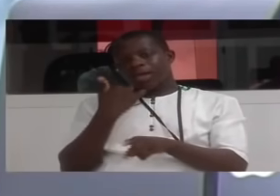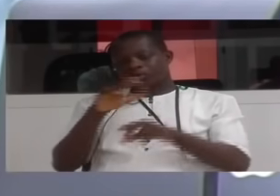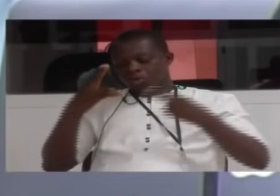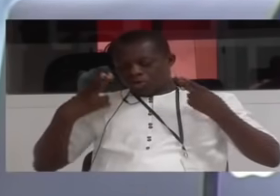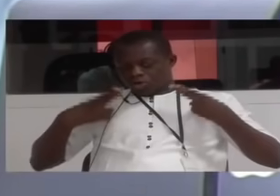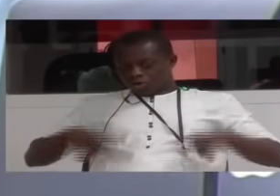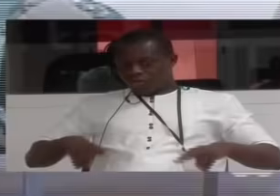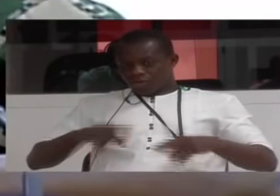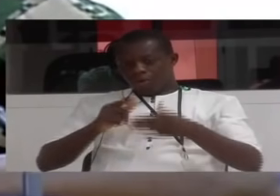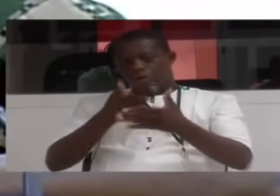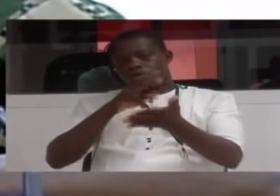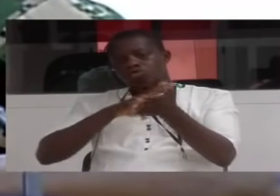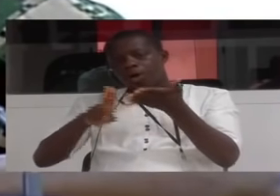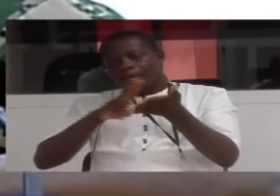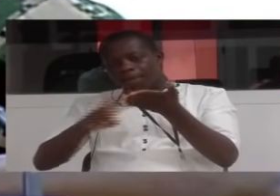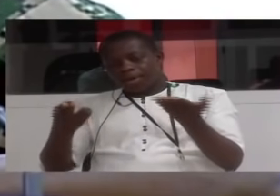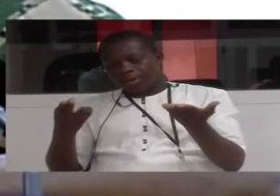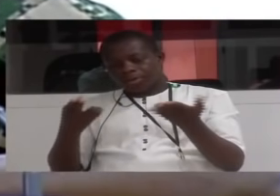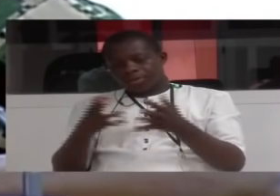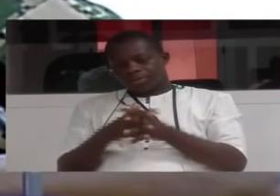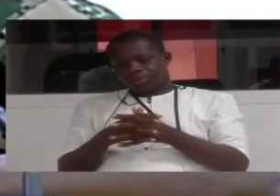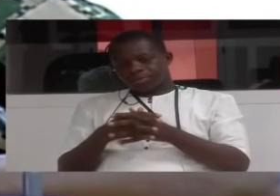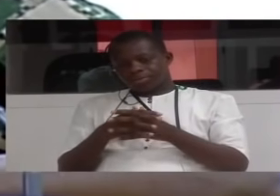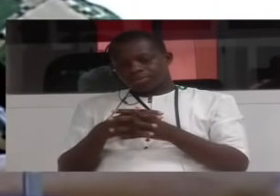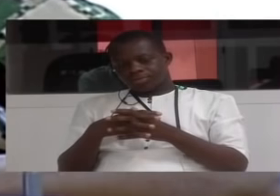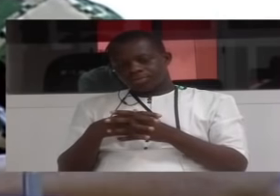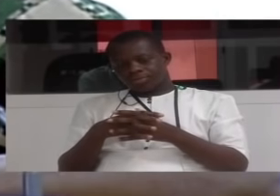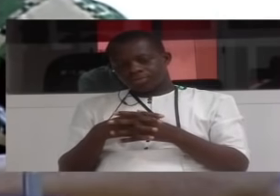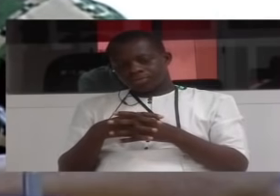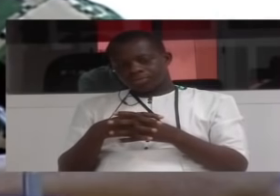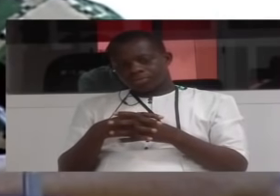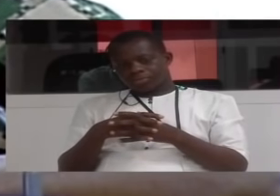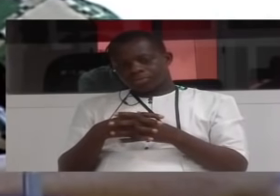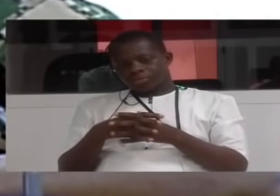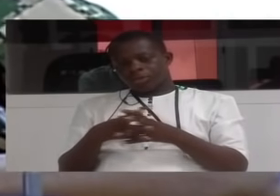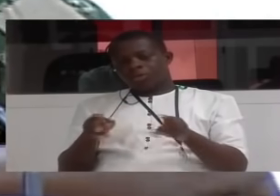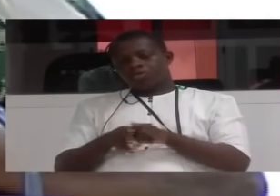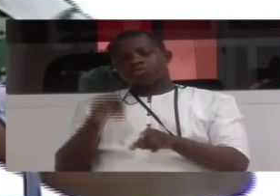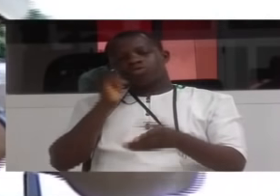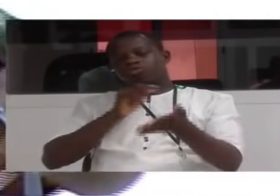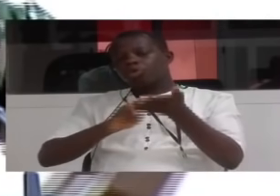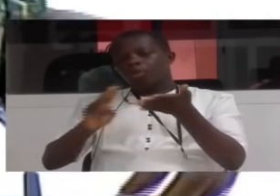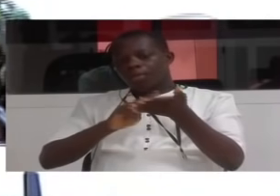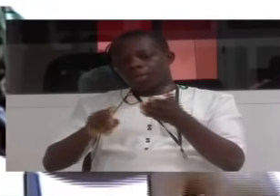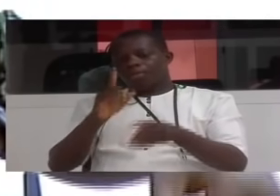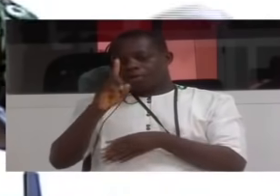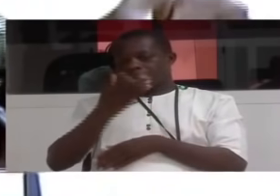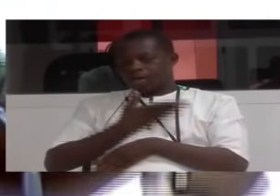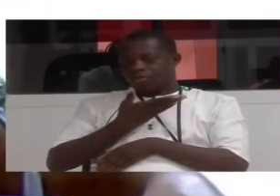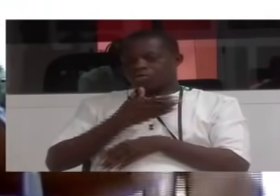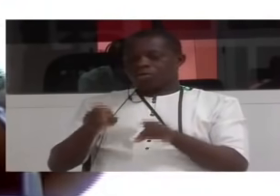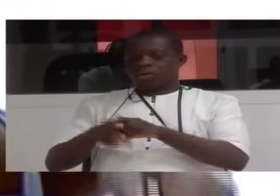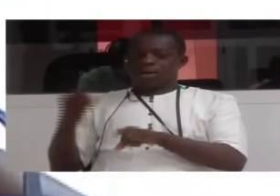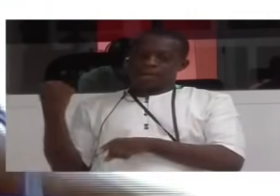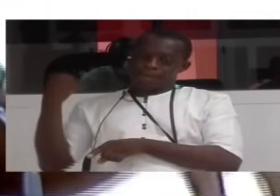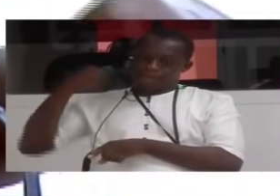or dressed in mufti? Uniform ngen solon wala mufti ngen solon. Mufti lañ solon way ñu ngi amé won suñ bagi amé suñ